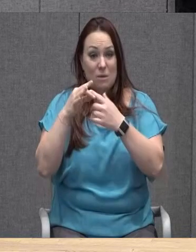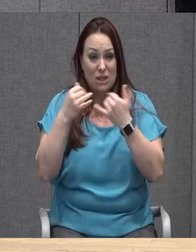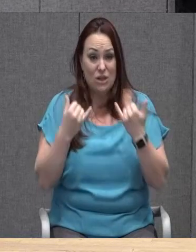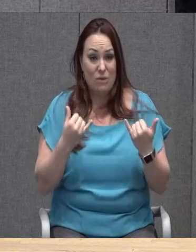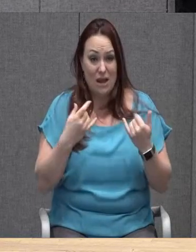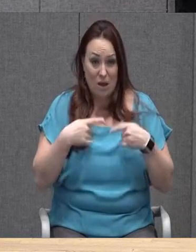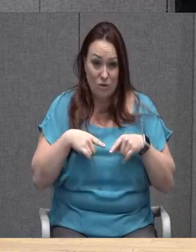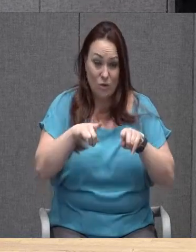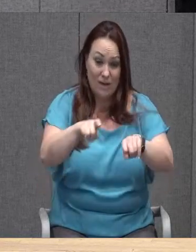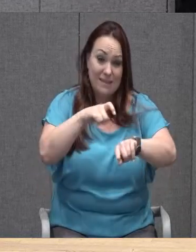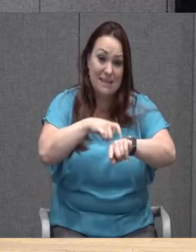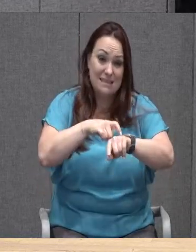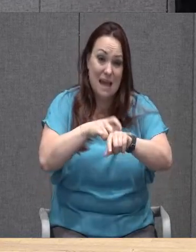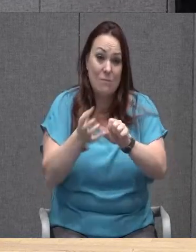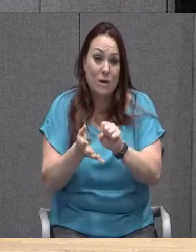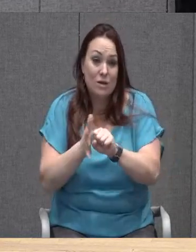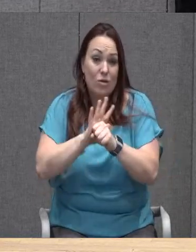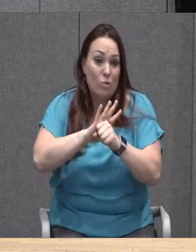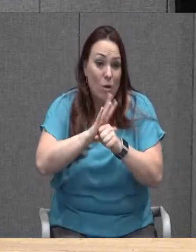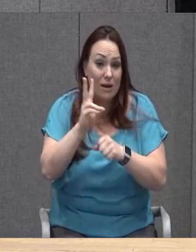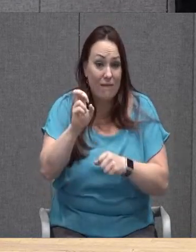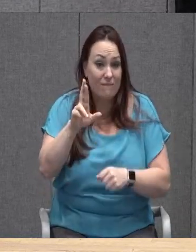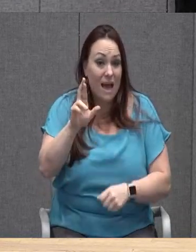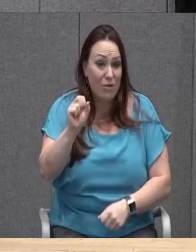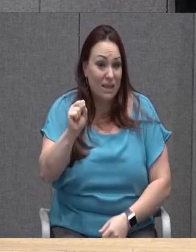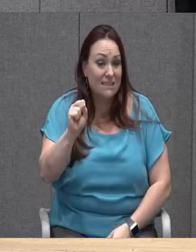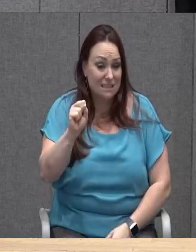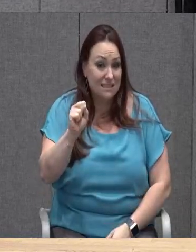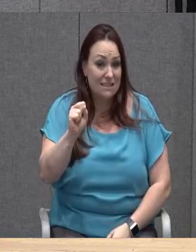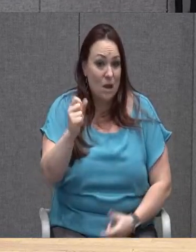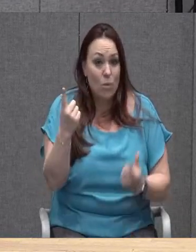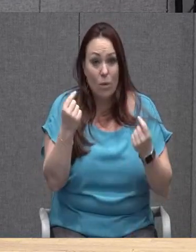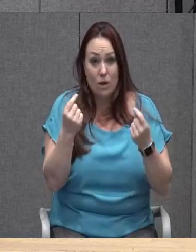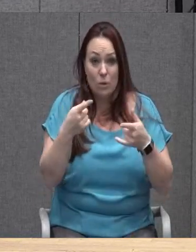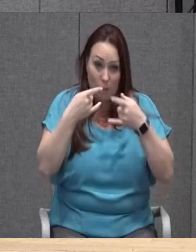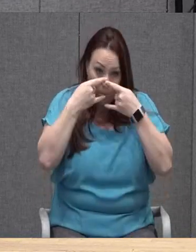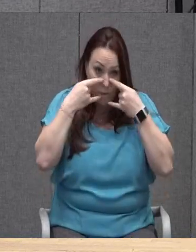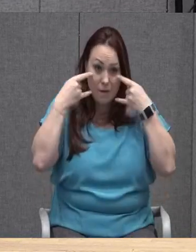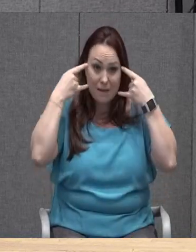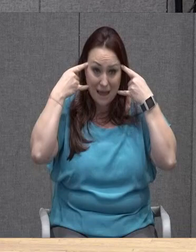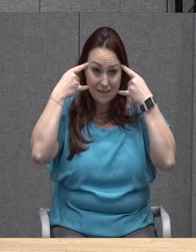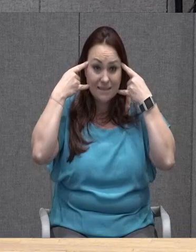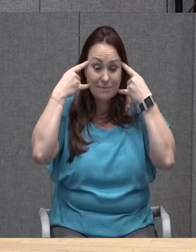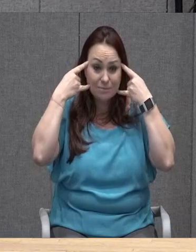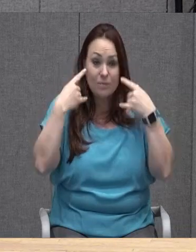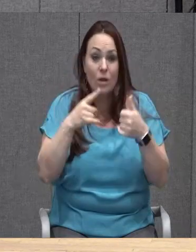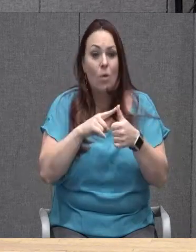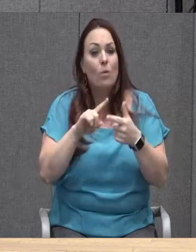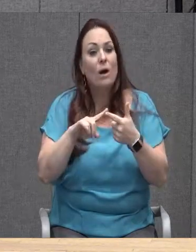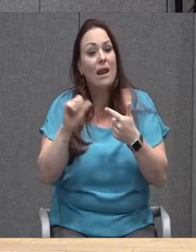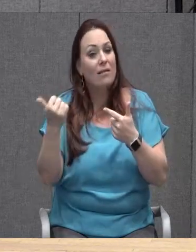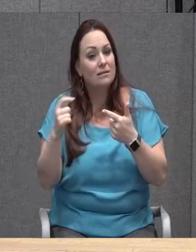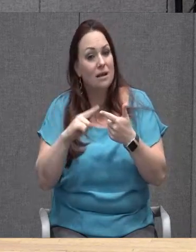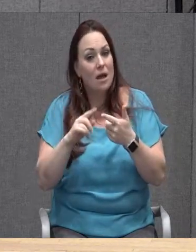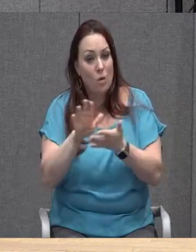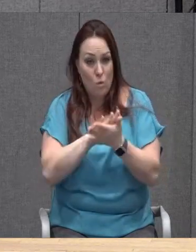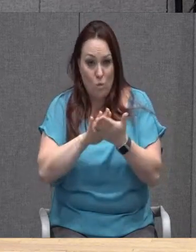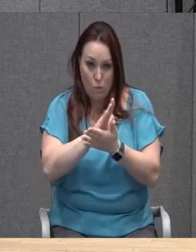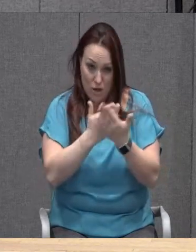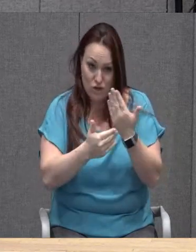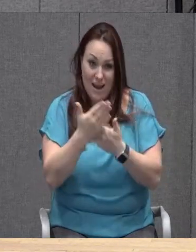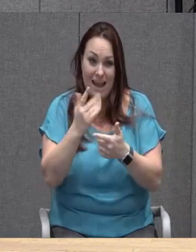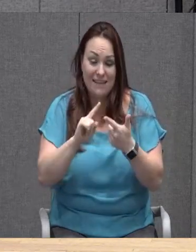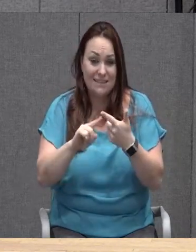this time with the coronavirus. Okay? What do we want to do? Wear a mask. Wear a mask. What else? Wash our